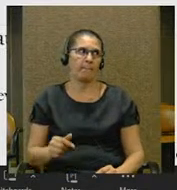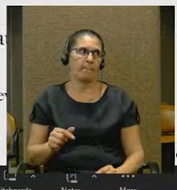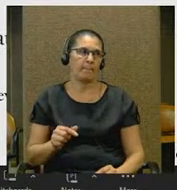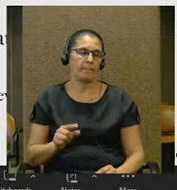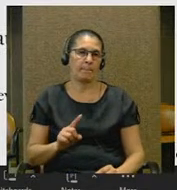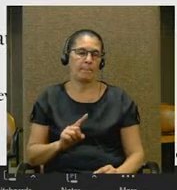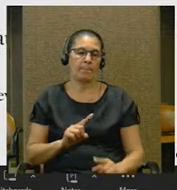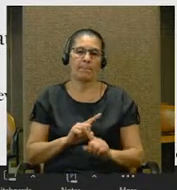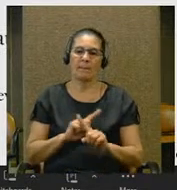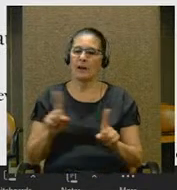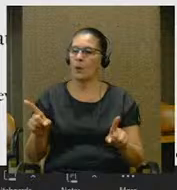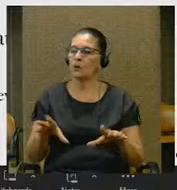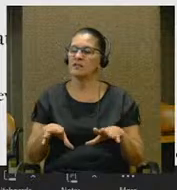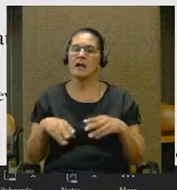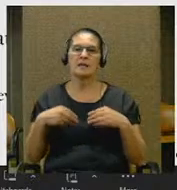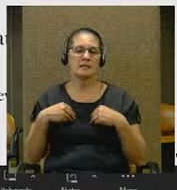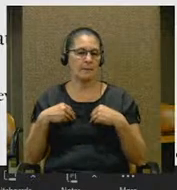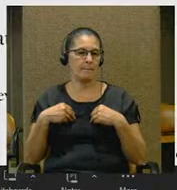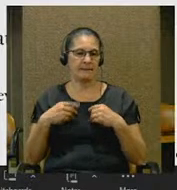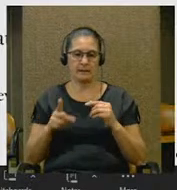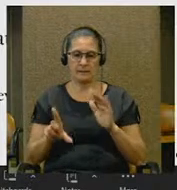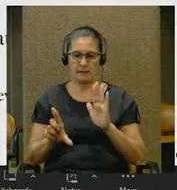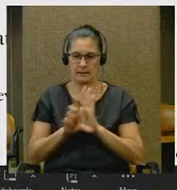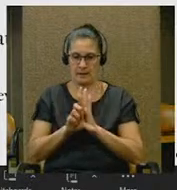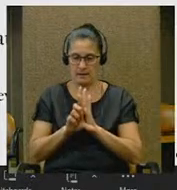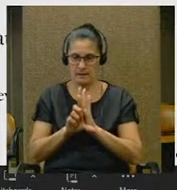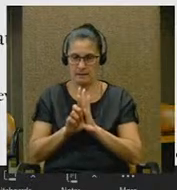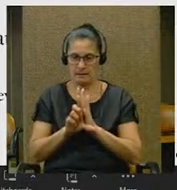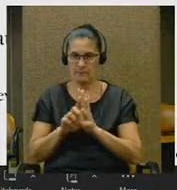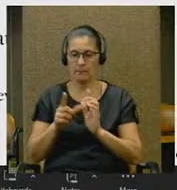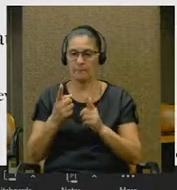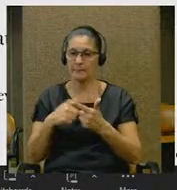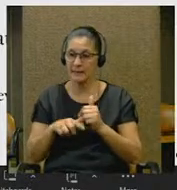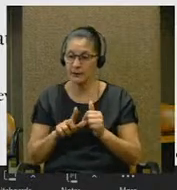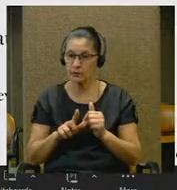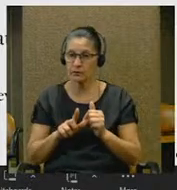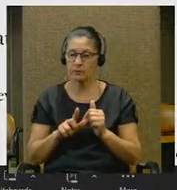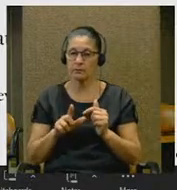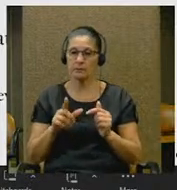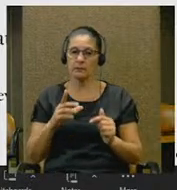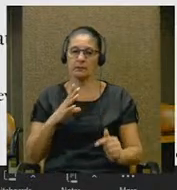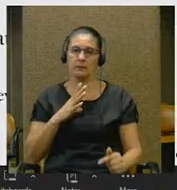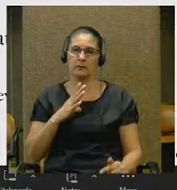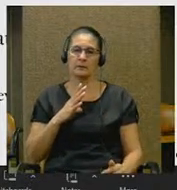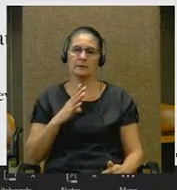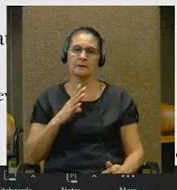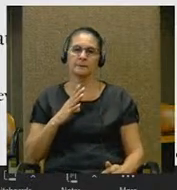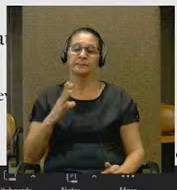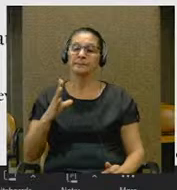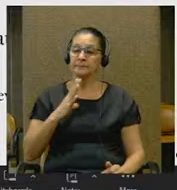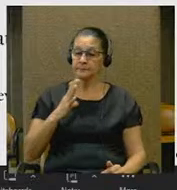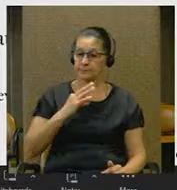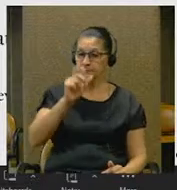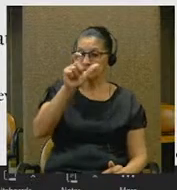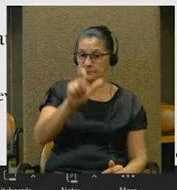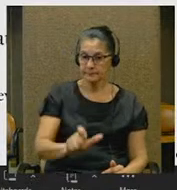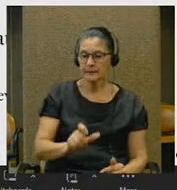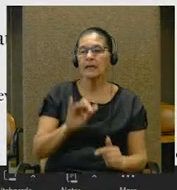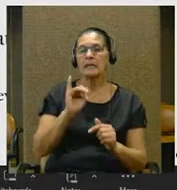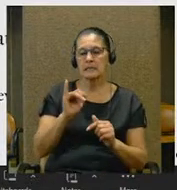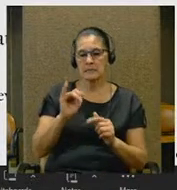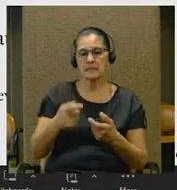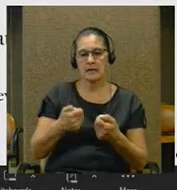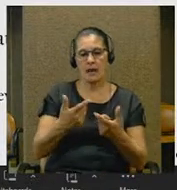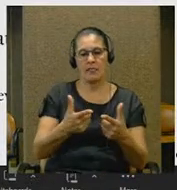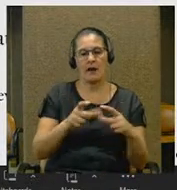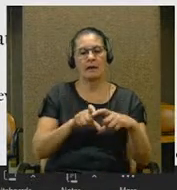But diversion from pharmaceutical companies or patients who are prescribed fentanyl, it does happen. But that's not what's driving the problem